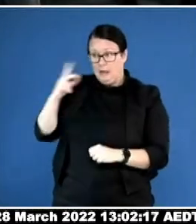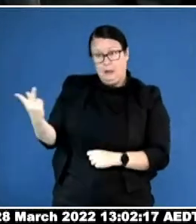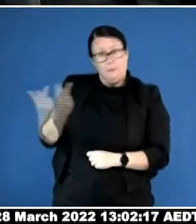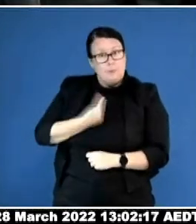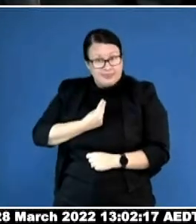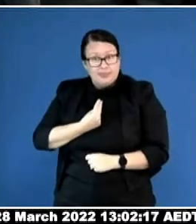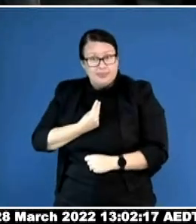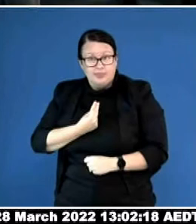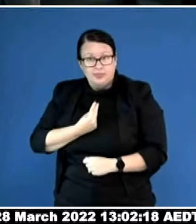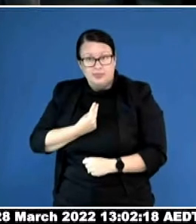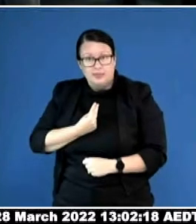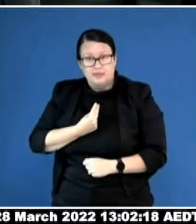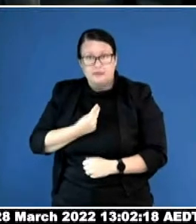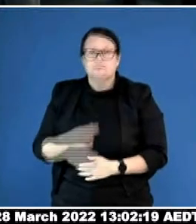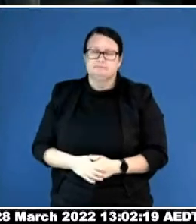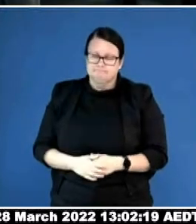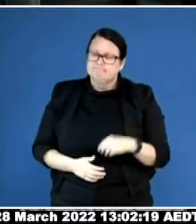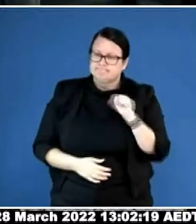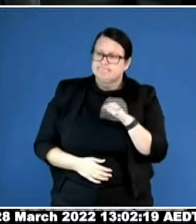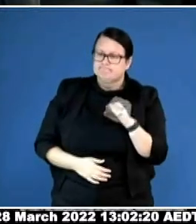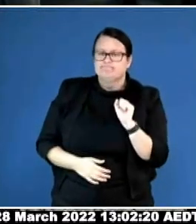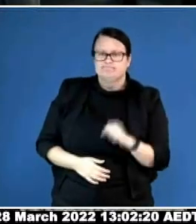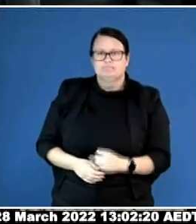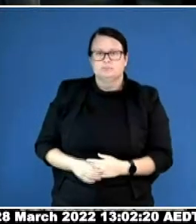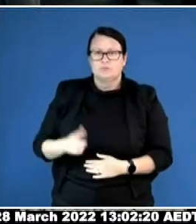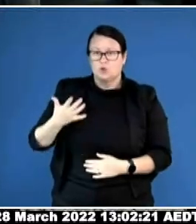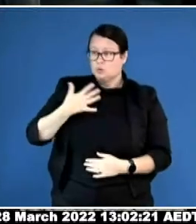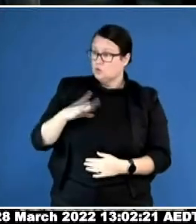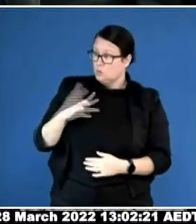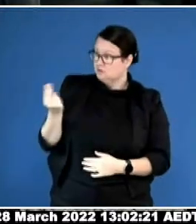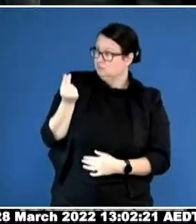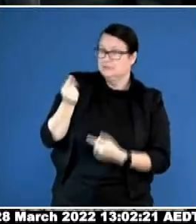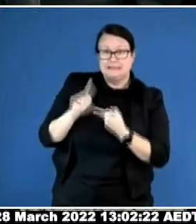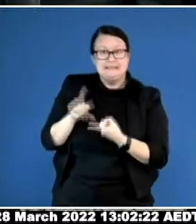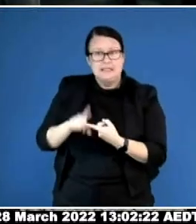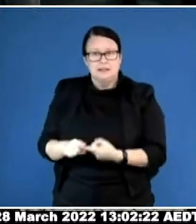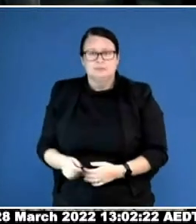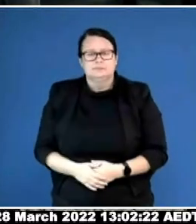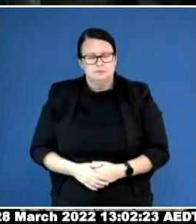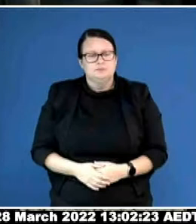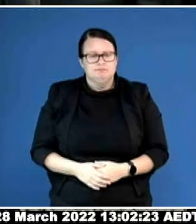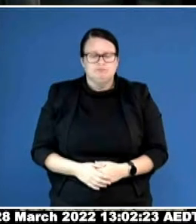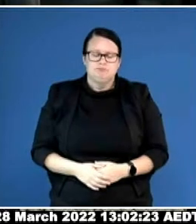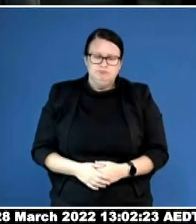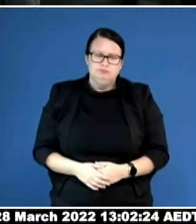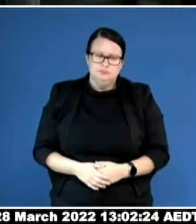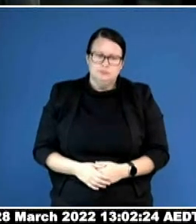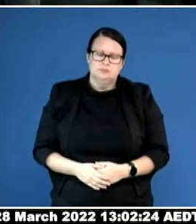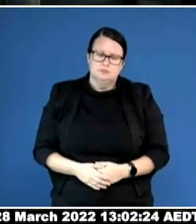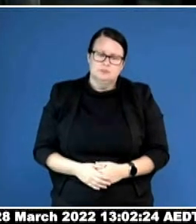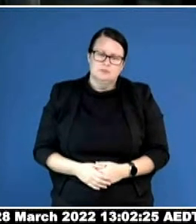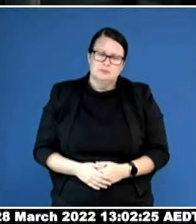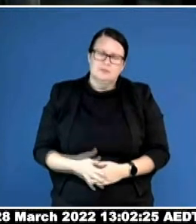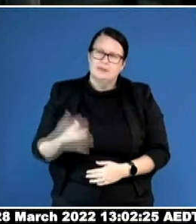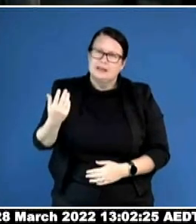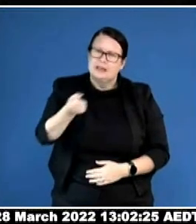and the relationship could continue? I did. And it took a while. And, you know,